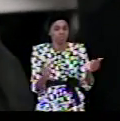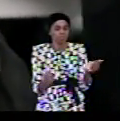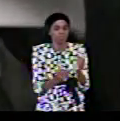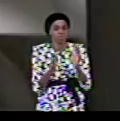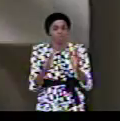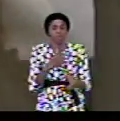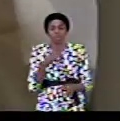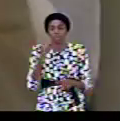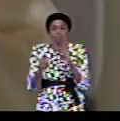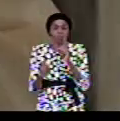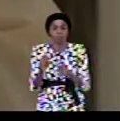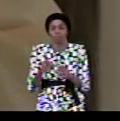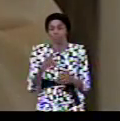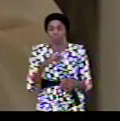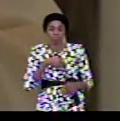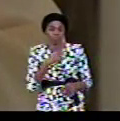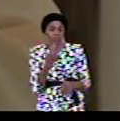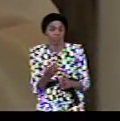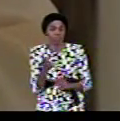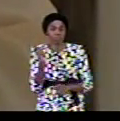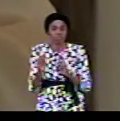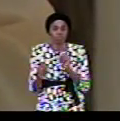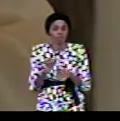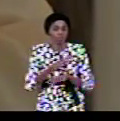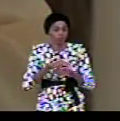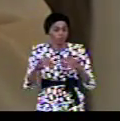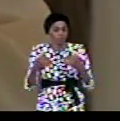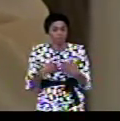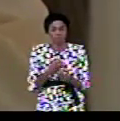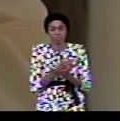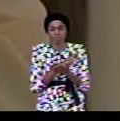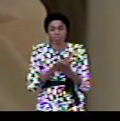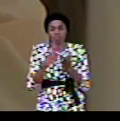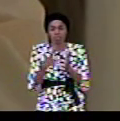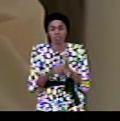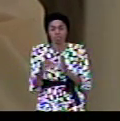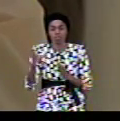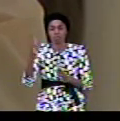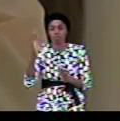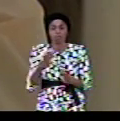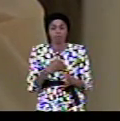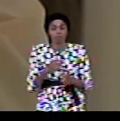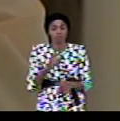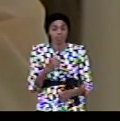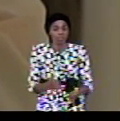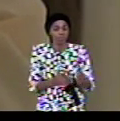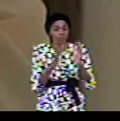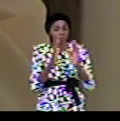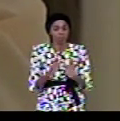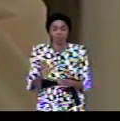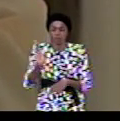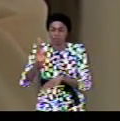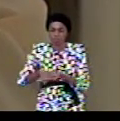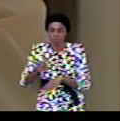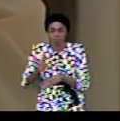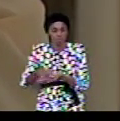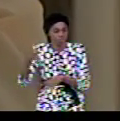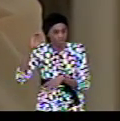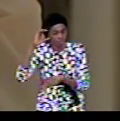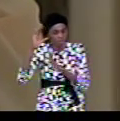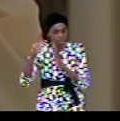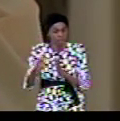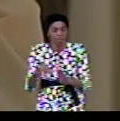people who are only religious and they do not have the righteousness of God. And the apostles warned their hearers of